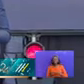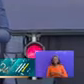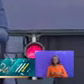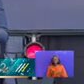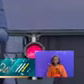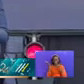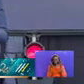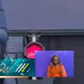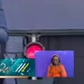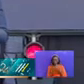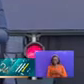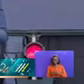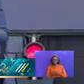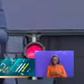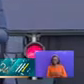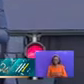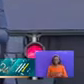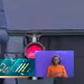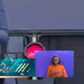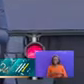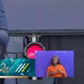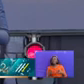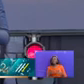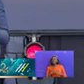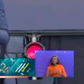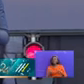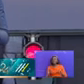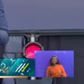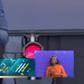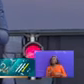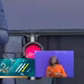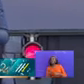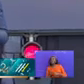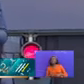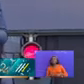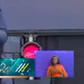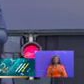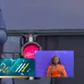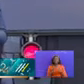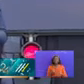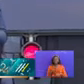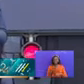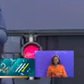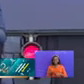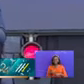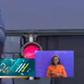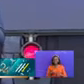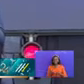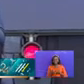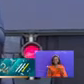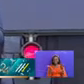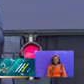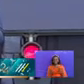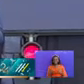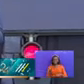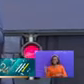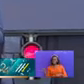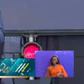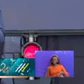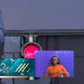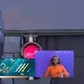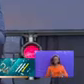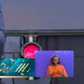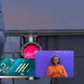sacrifices the language of enthroning deities is in sacrifice the only way you can